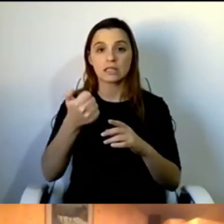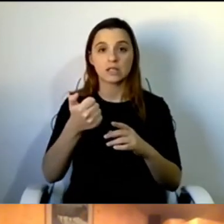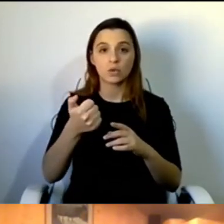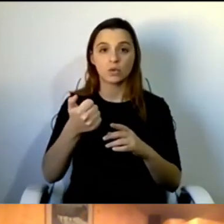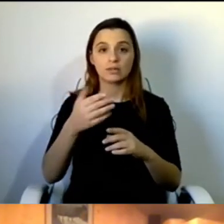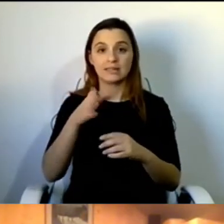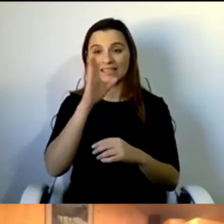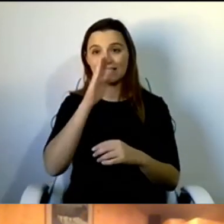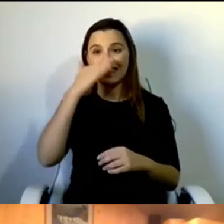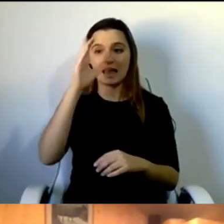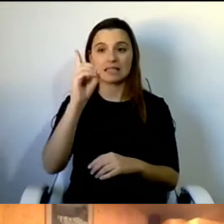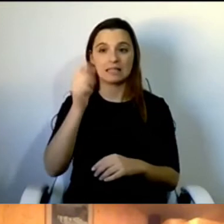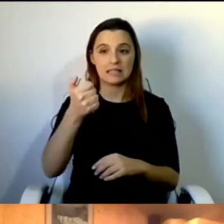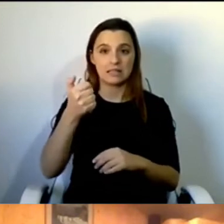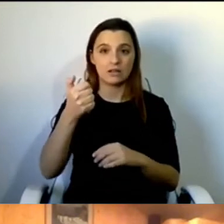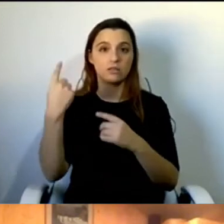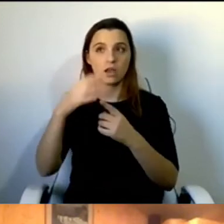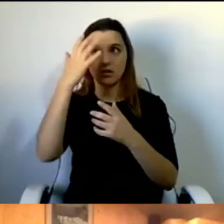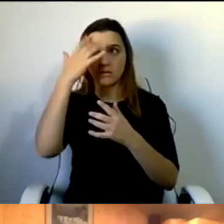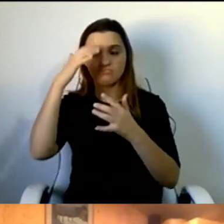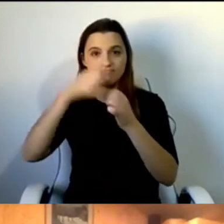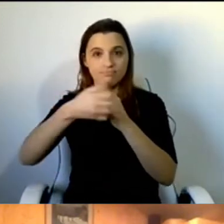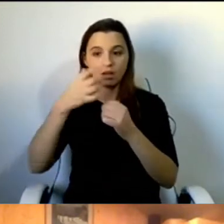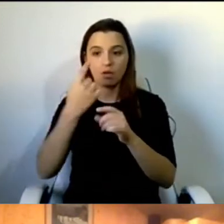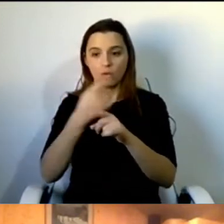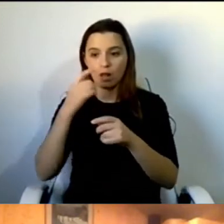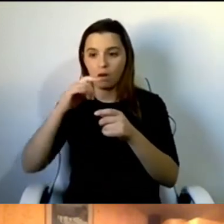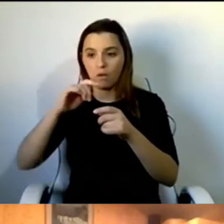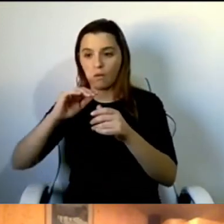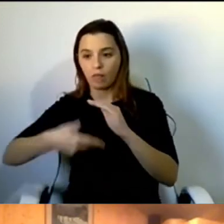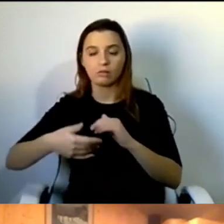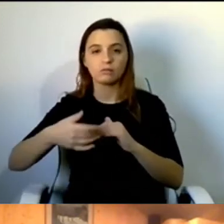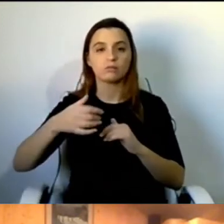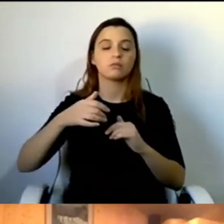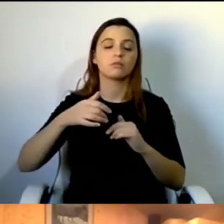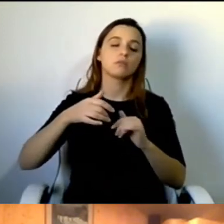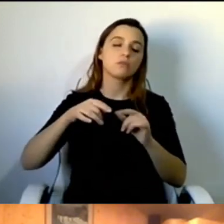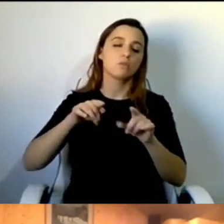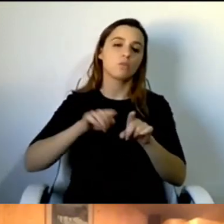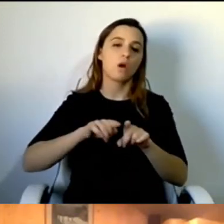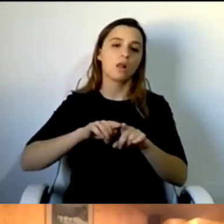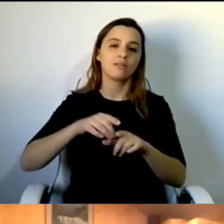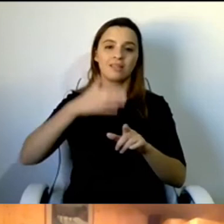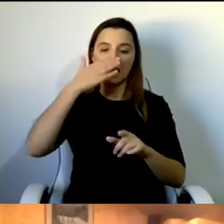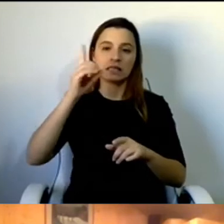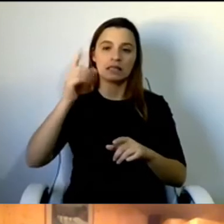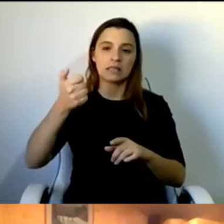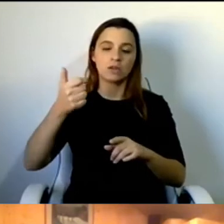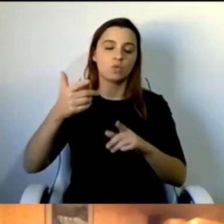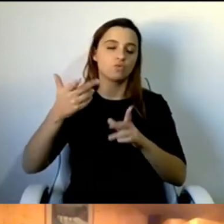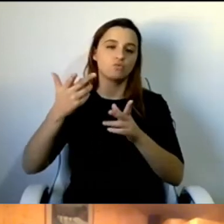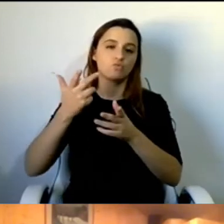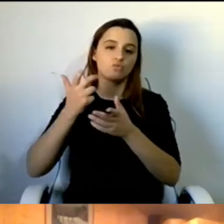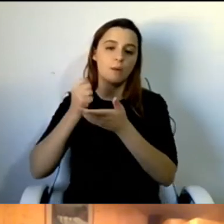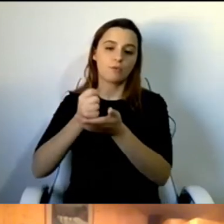I'm not the specialist on the kids. I'm not sure if you could explain. I mean, children do have the right, but then they also will